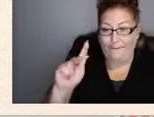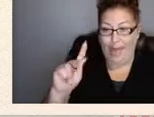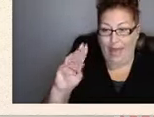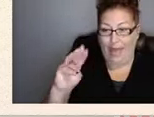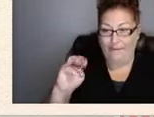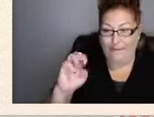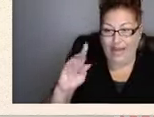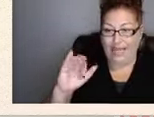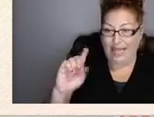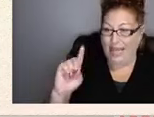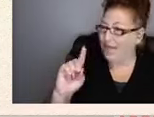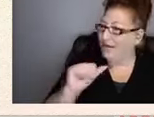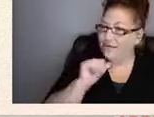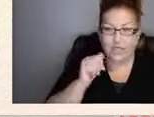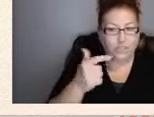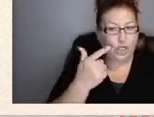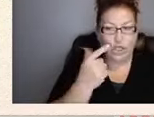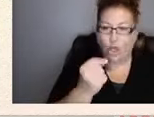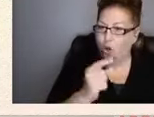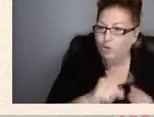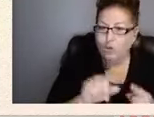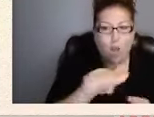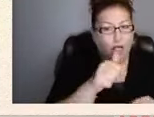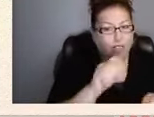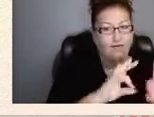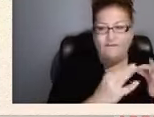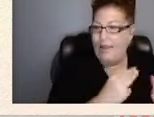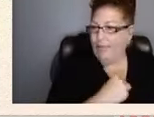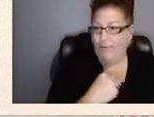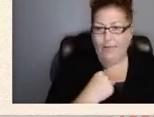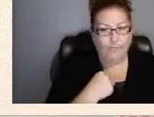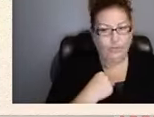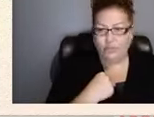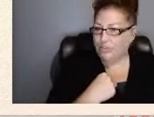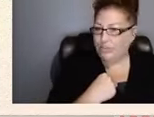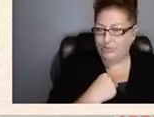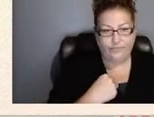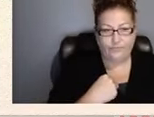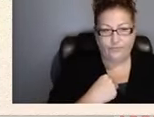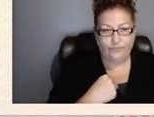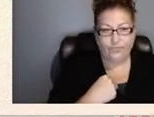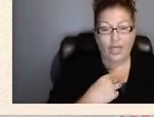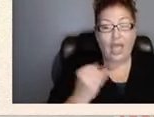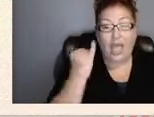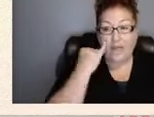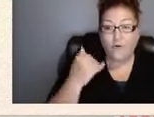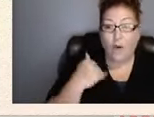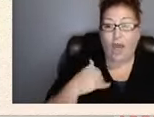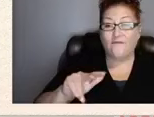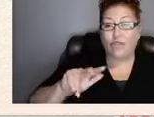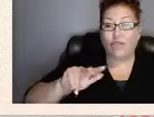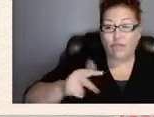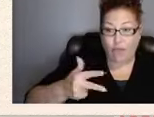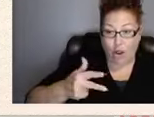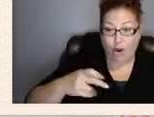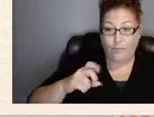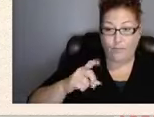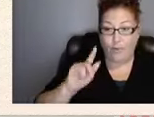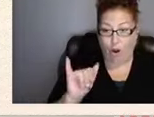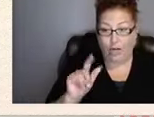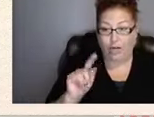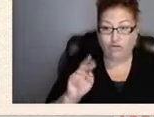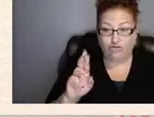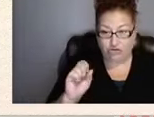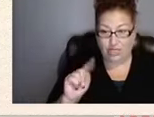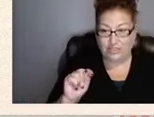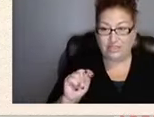doesn't go to other family members. Where with a third party trust, we can have, let's say we